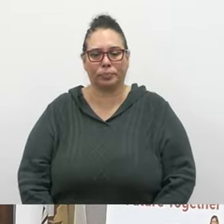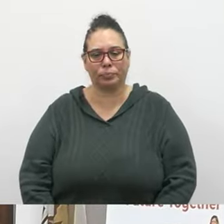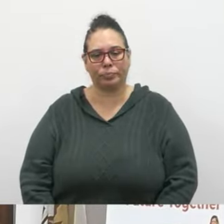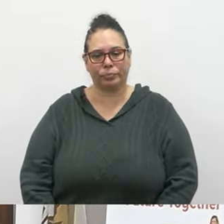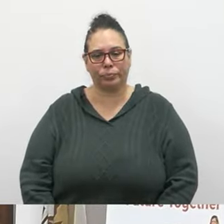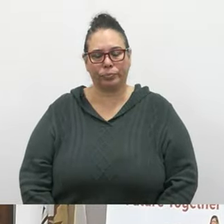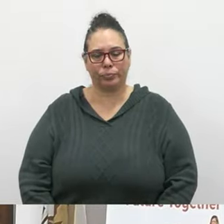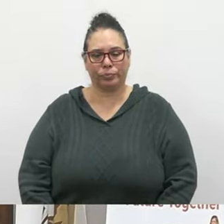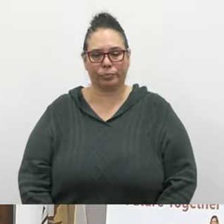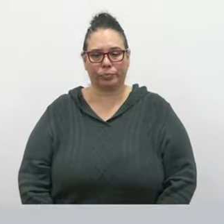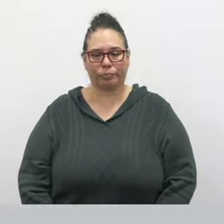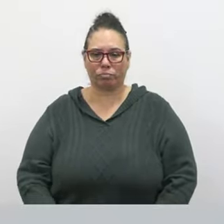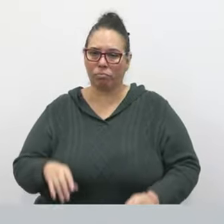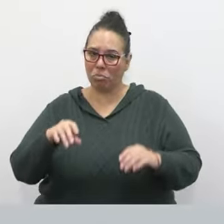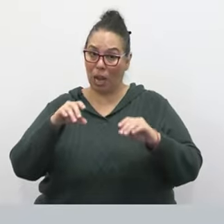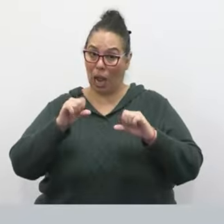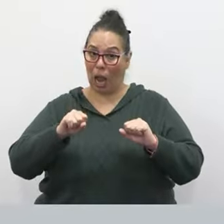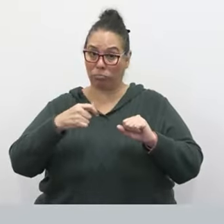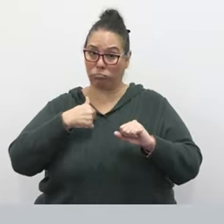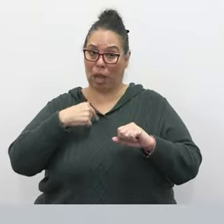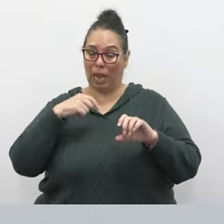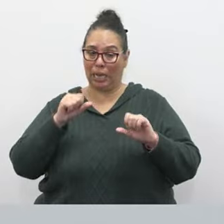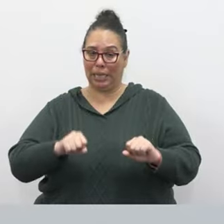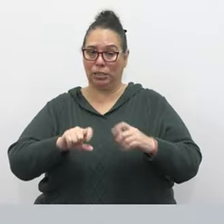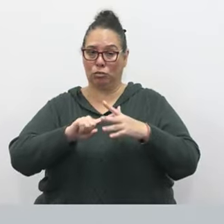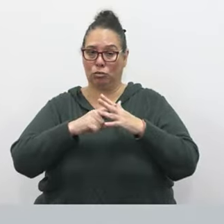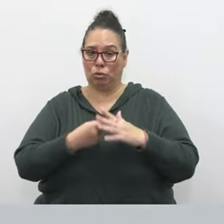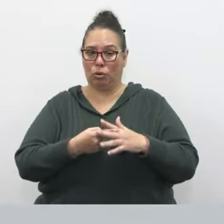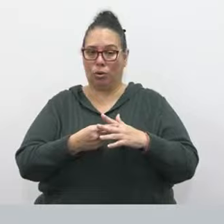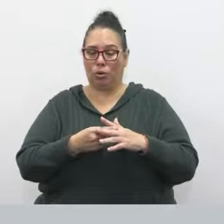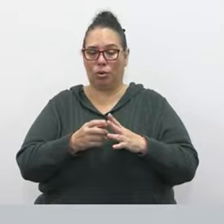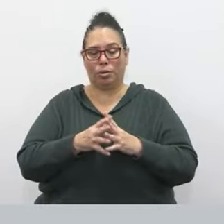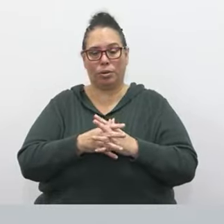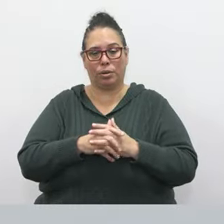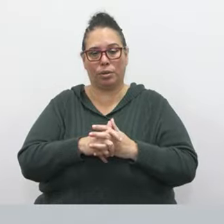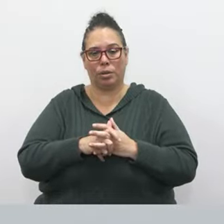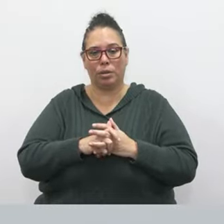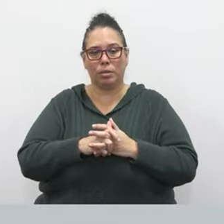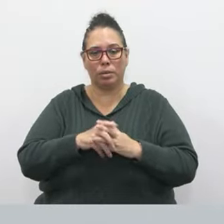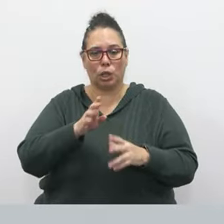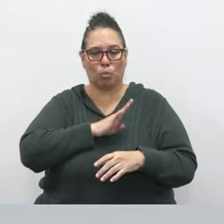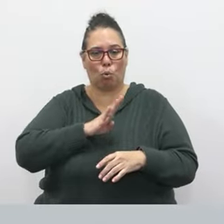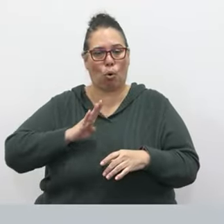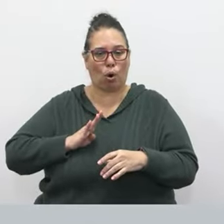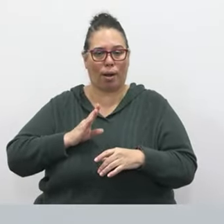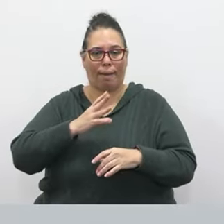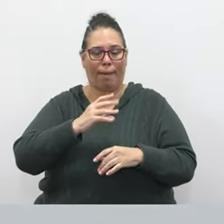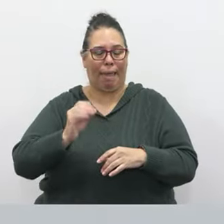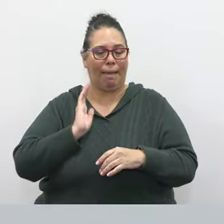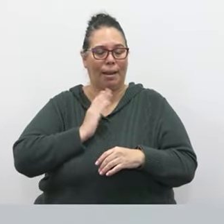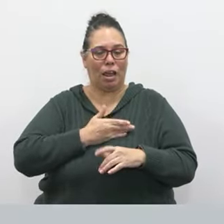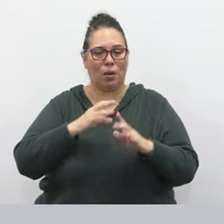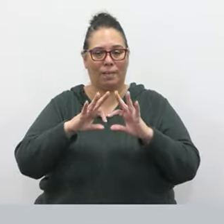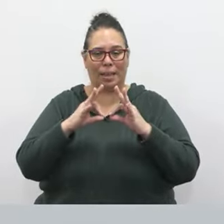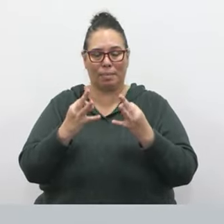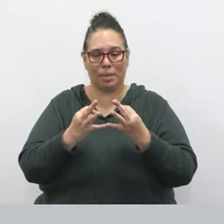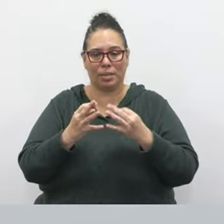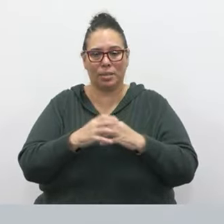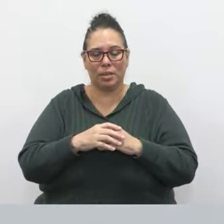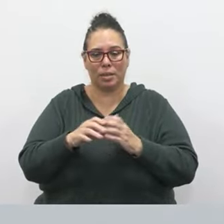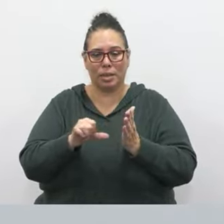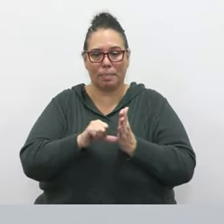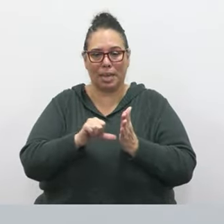Brian, are you? Yeah, I mean, I can start the initial conversation. So I will direct the board and our families. So if we look